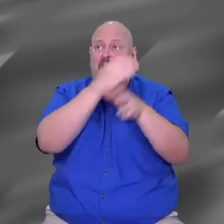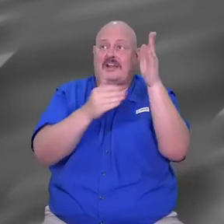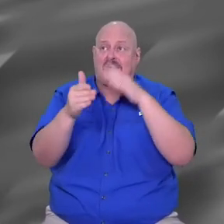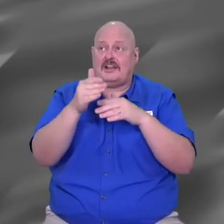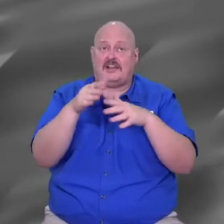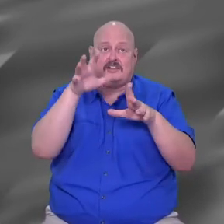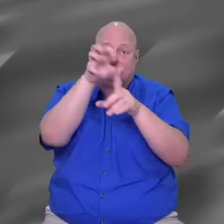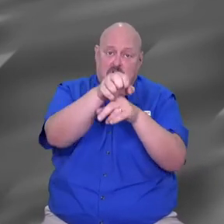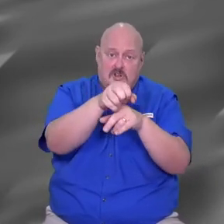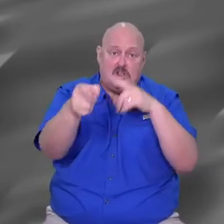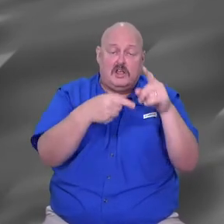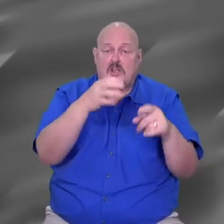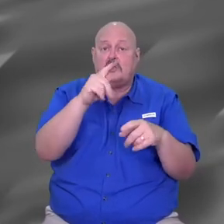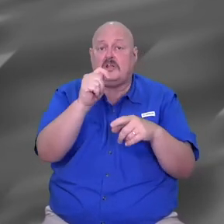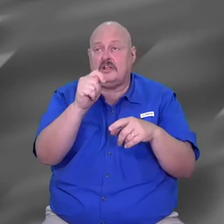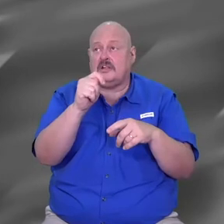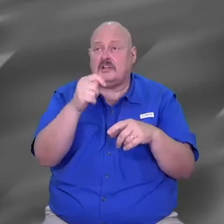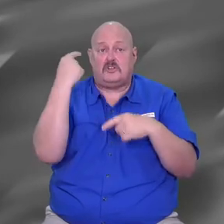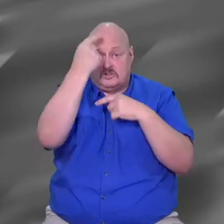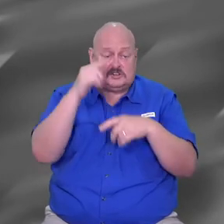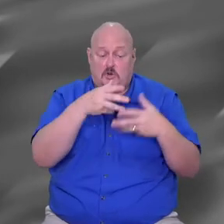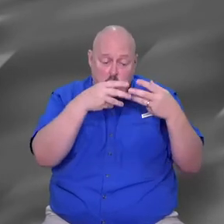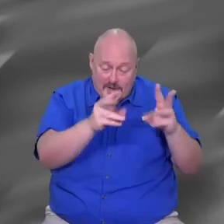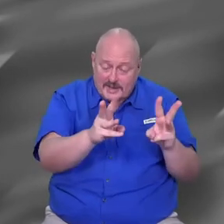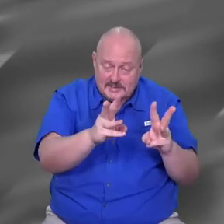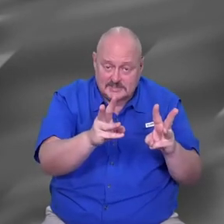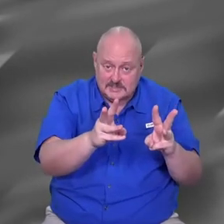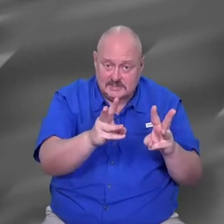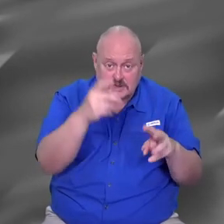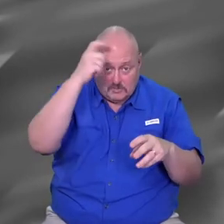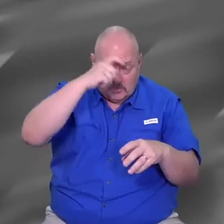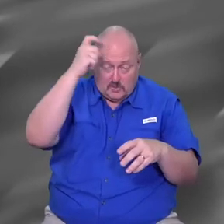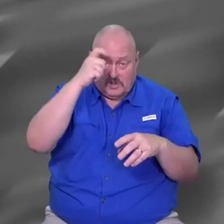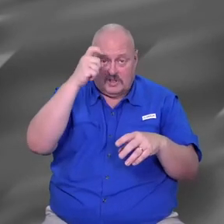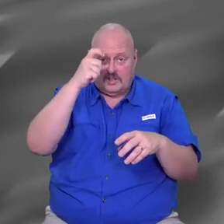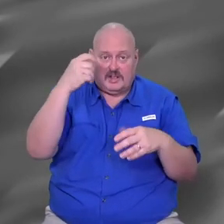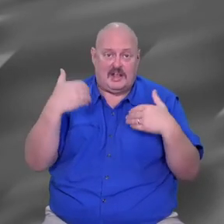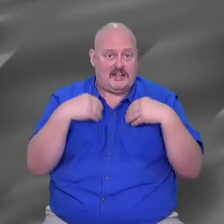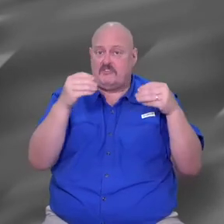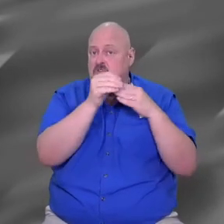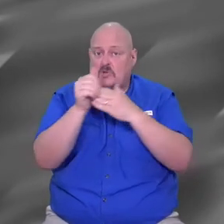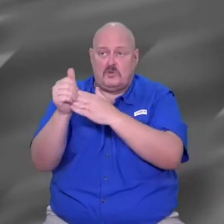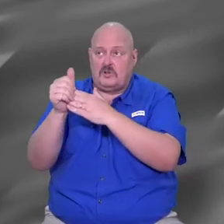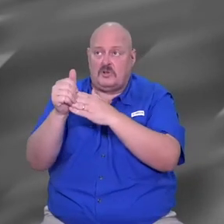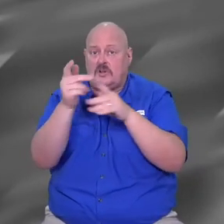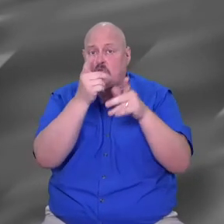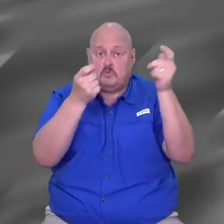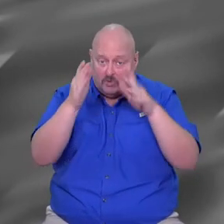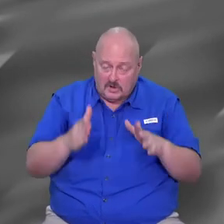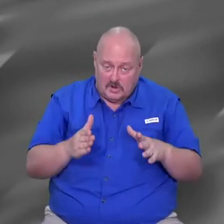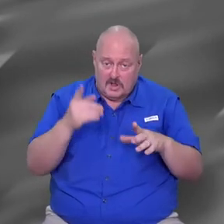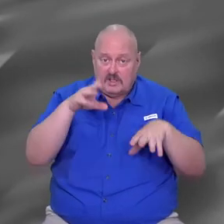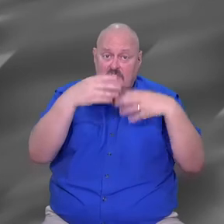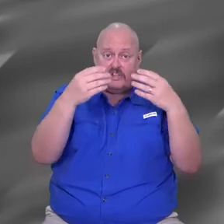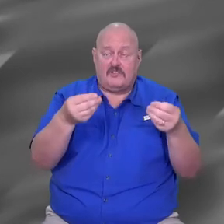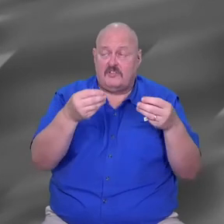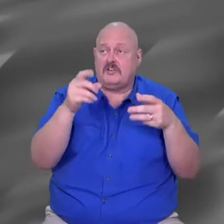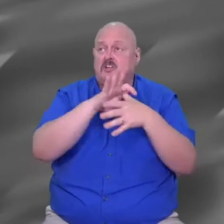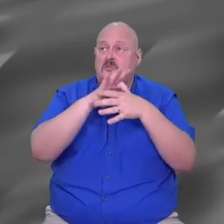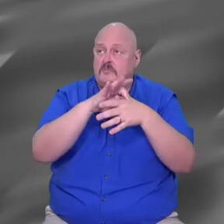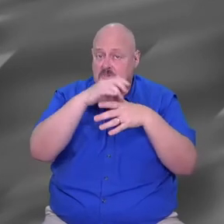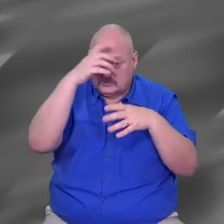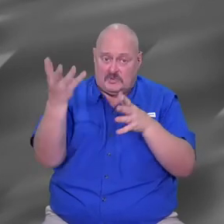Go to the ant, thou sluggard. Consider her ways and be wise, which having no guide, overseer, ruler, provideth her meat in the summer